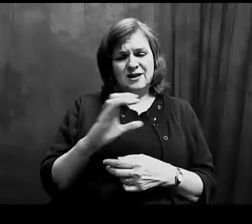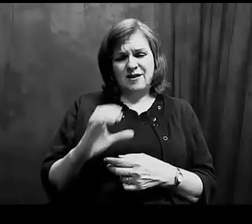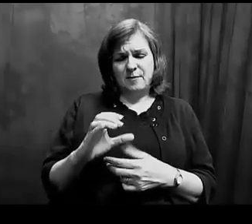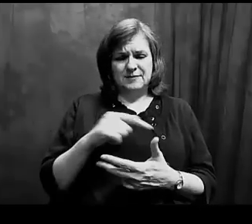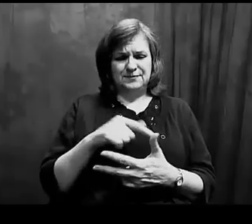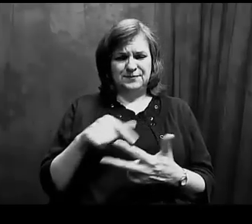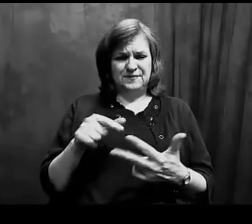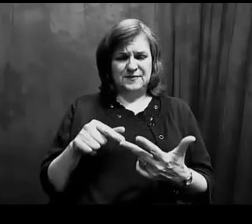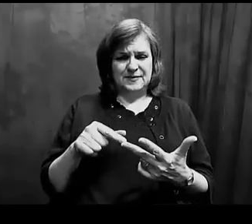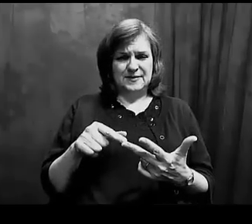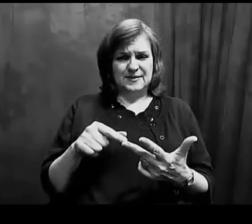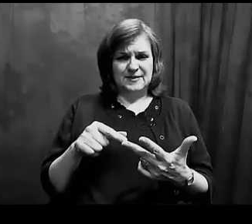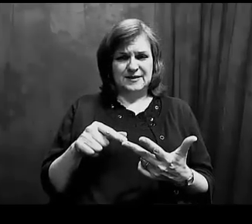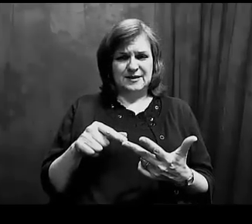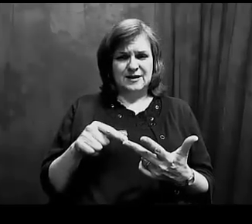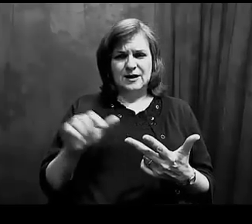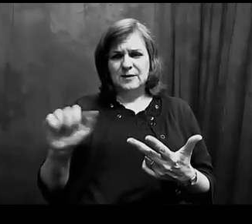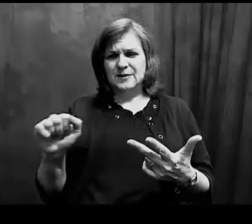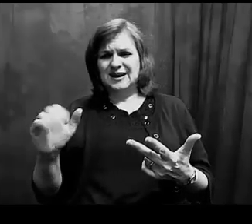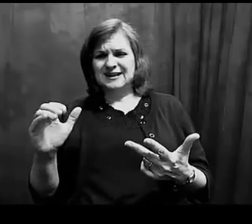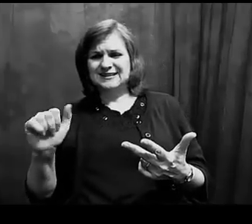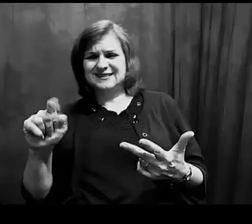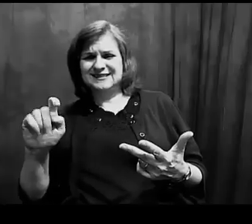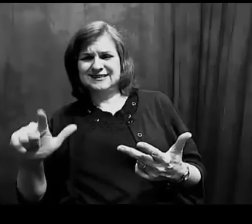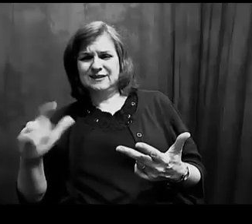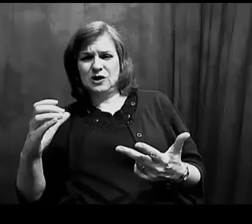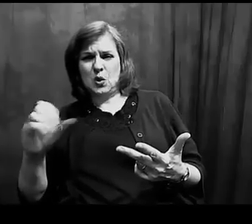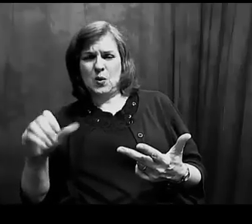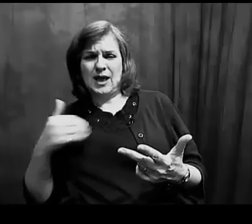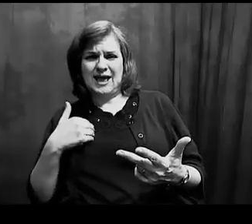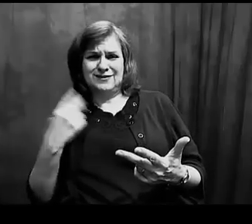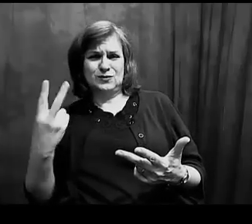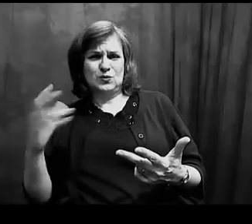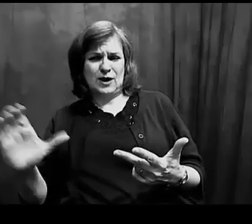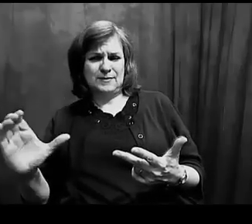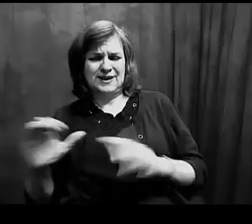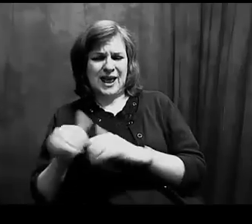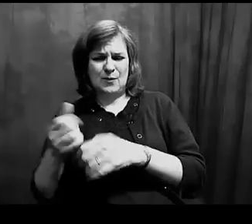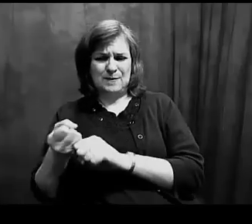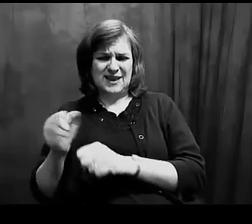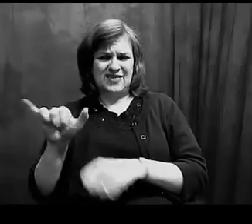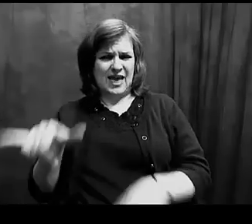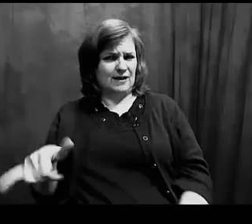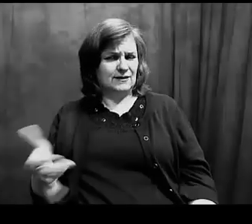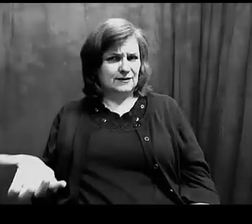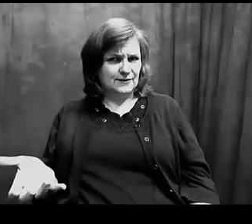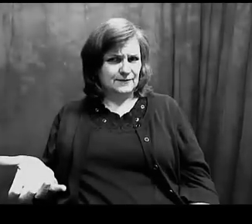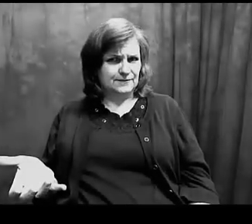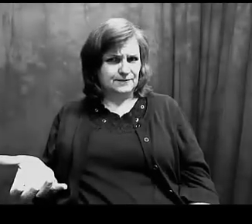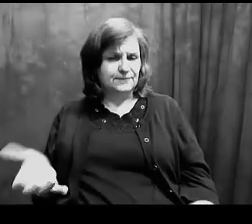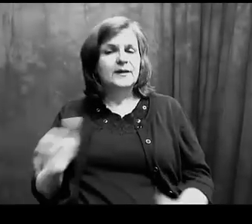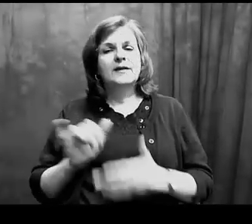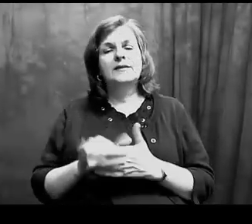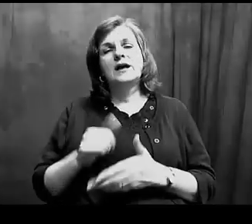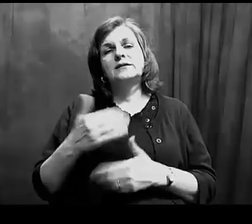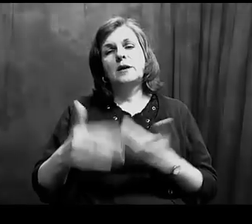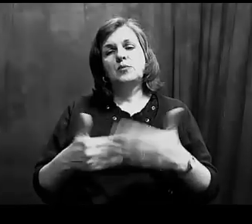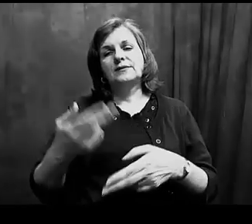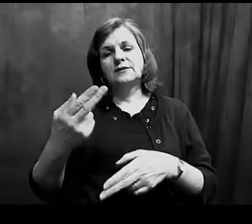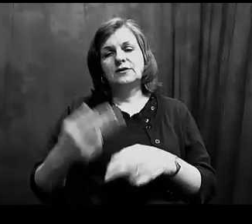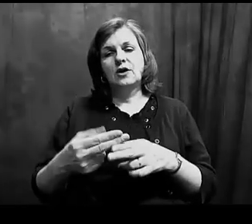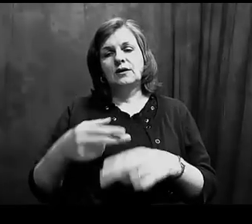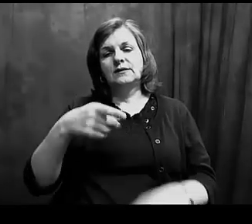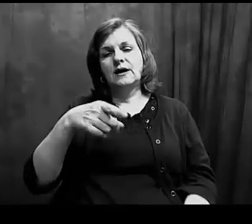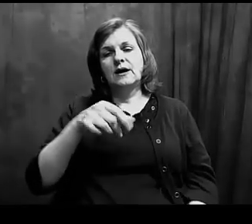this is a carbon and this is a carbon, how did we get to this 2-carbon CoA thing? This is